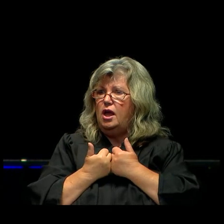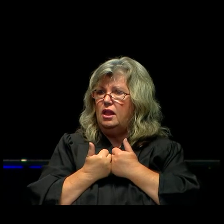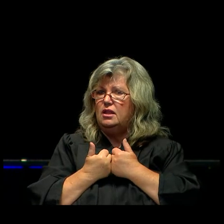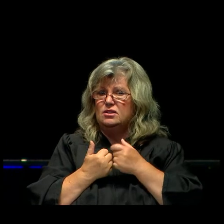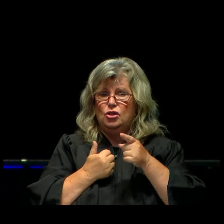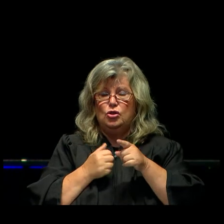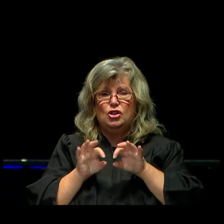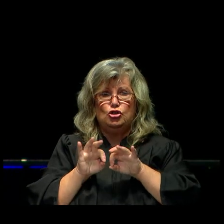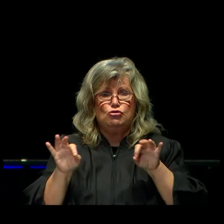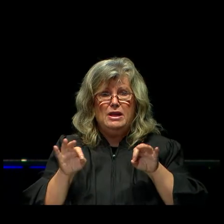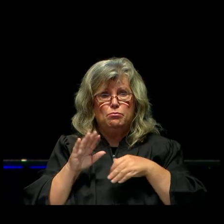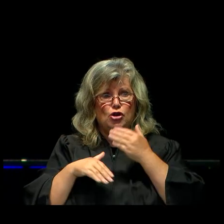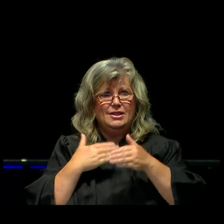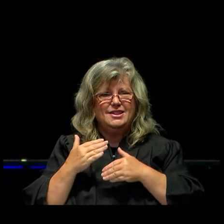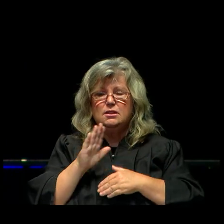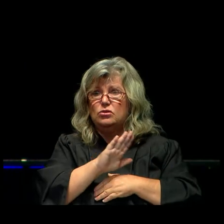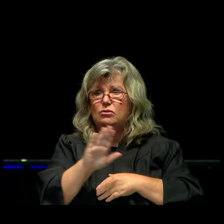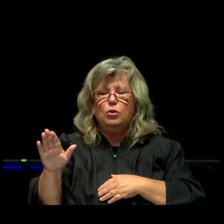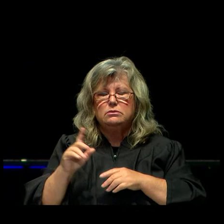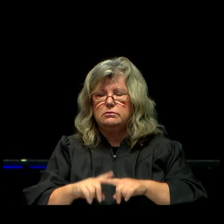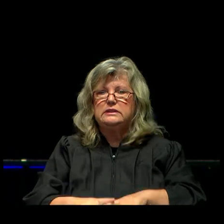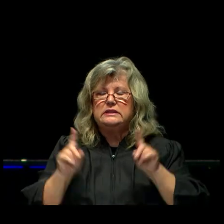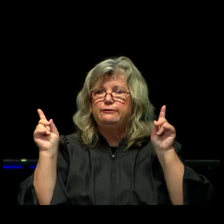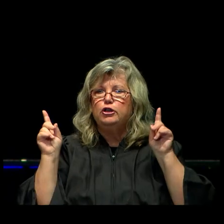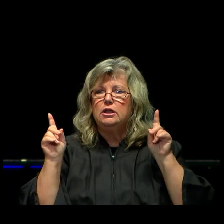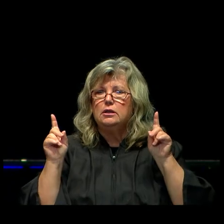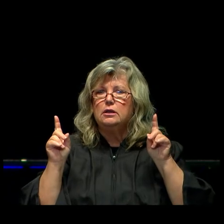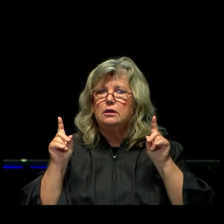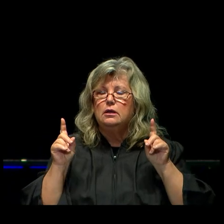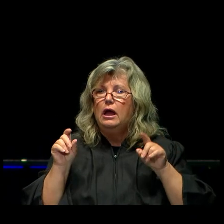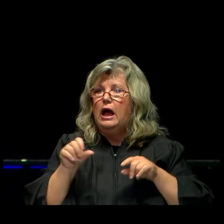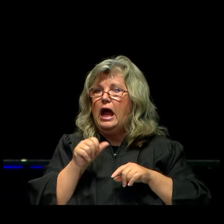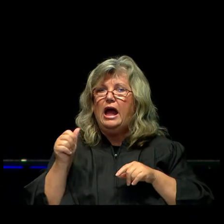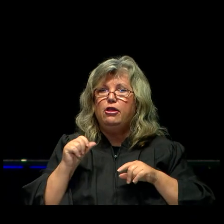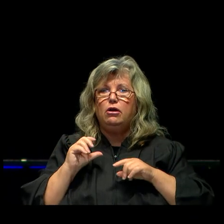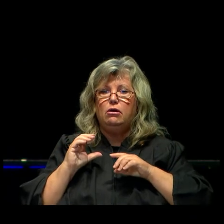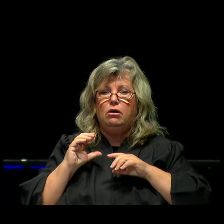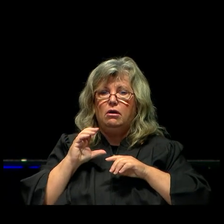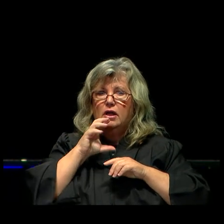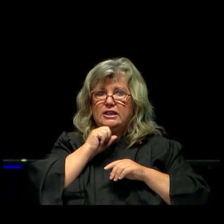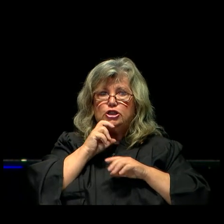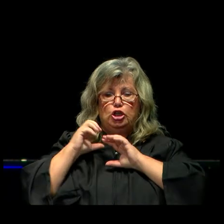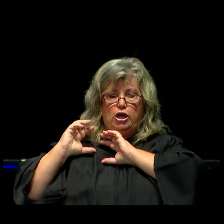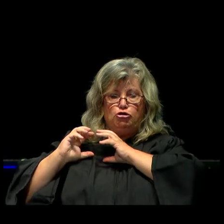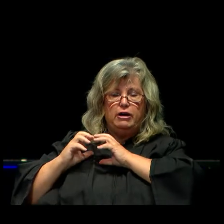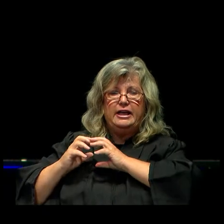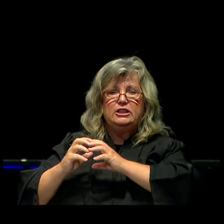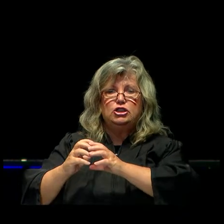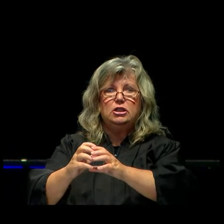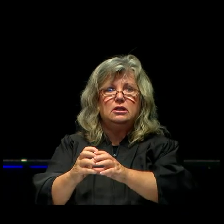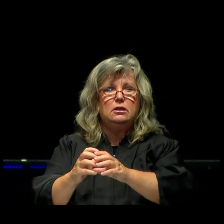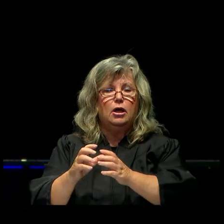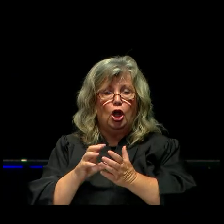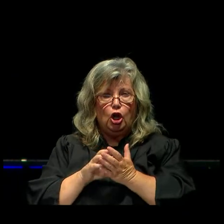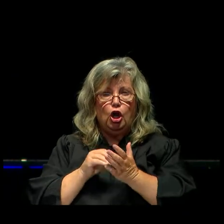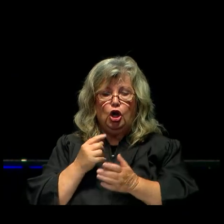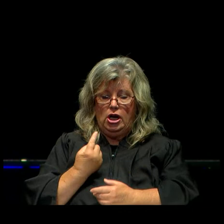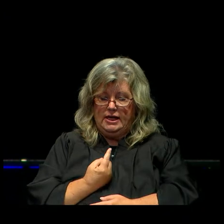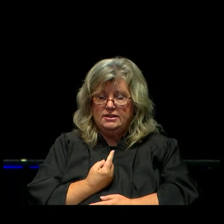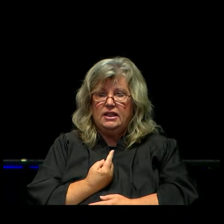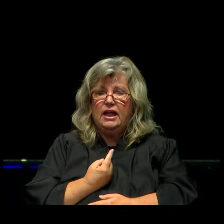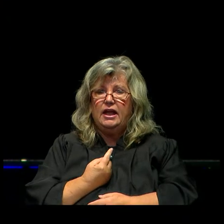done before. No other generation of people in post-secondary have had to learn in isolation. And